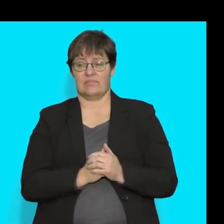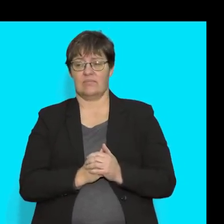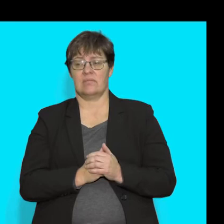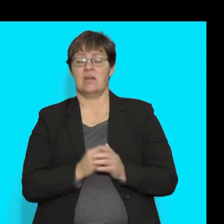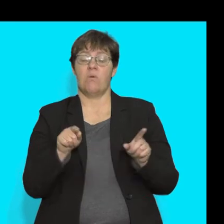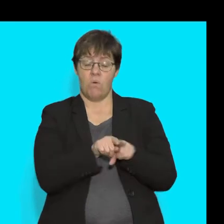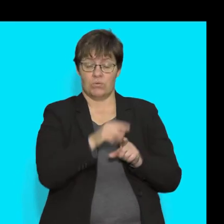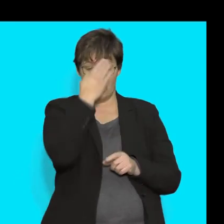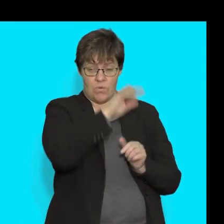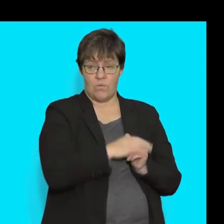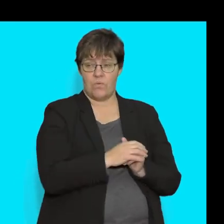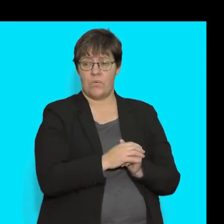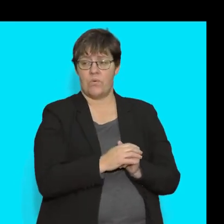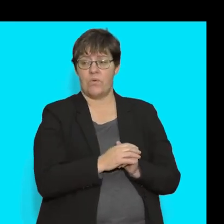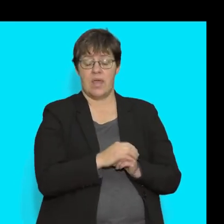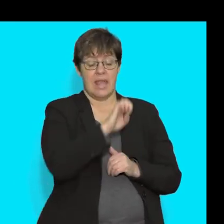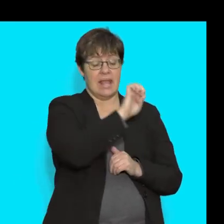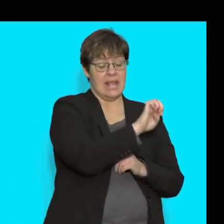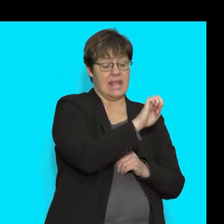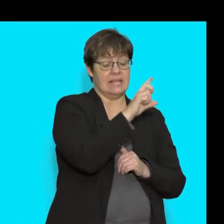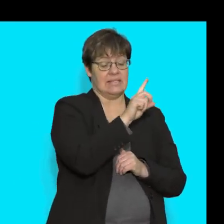the angle